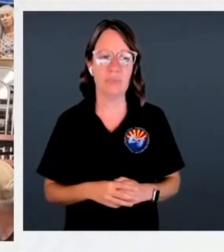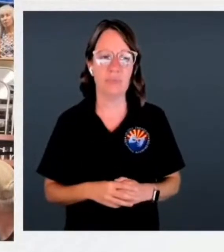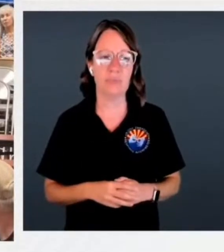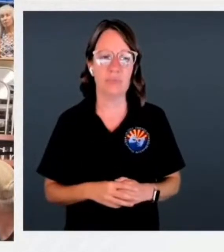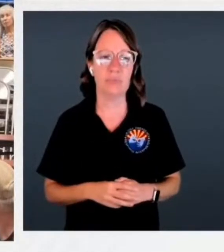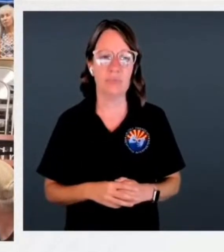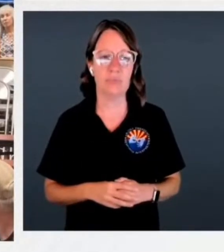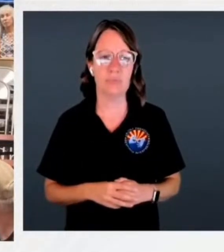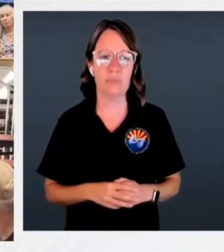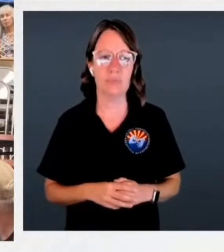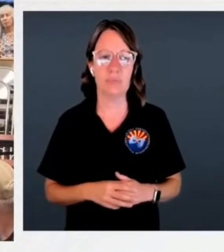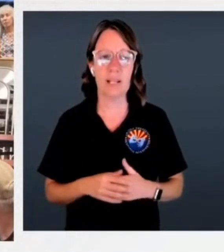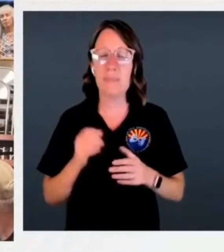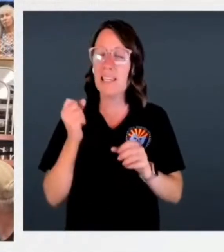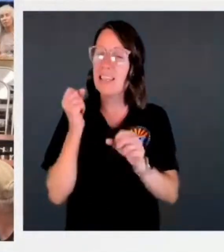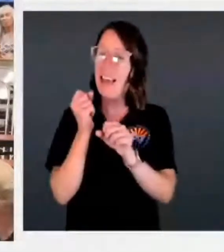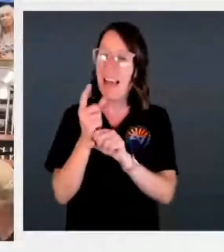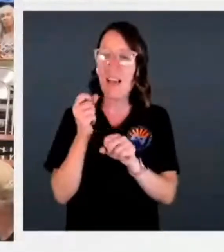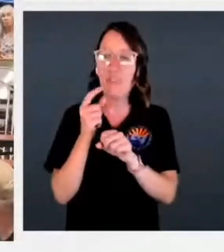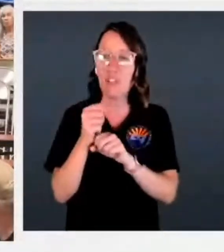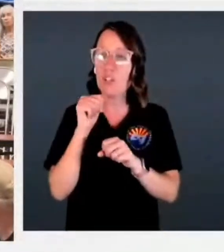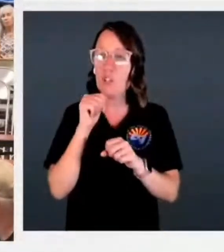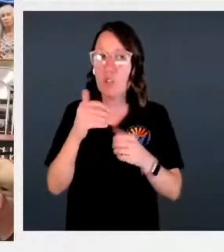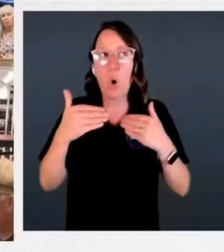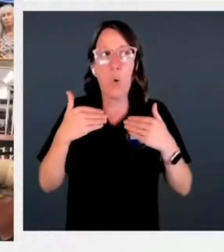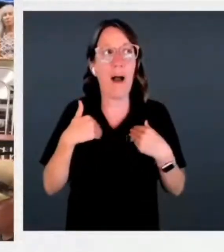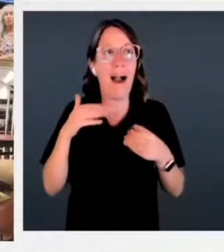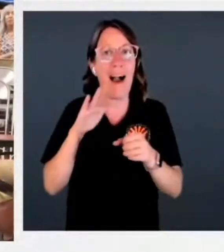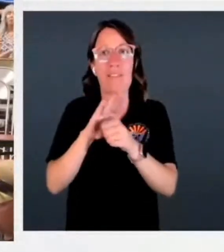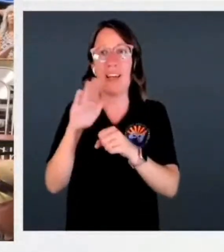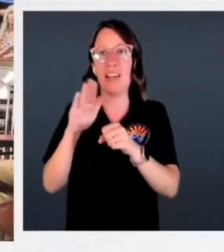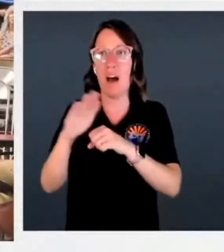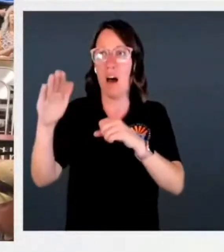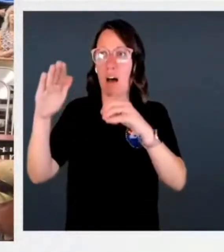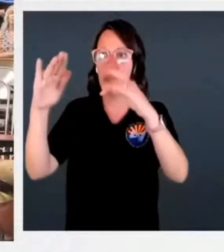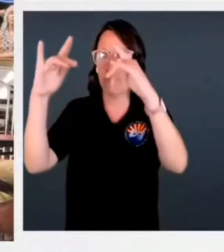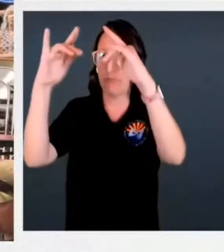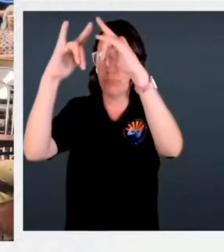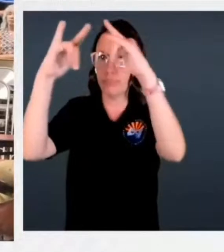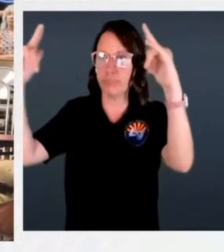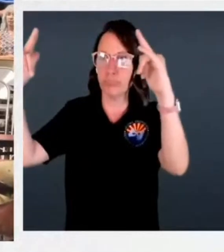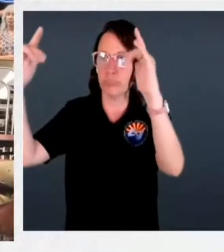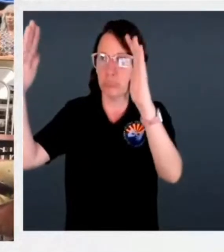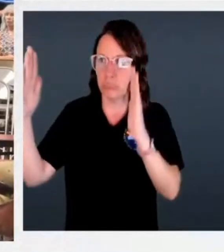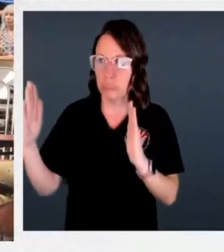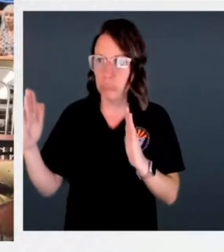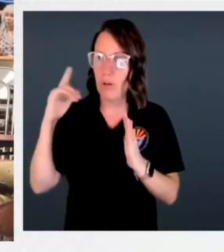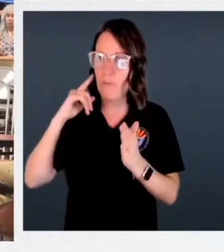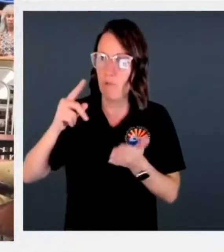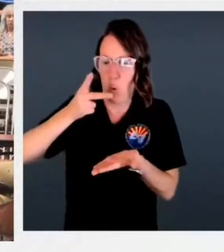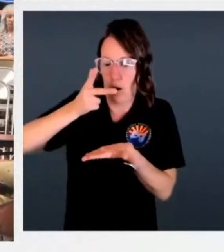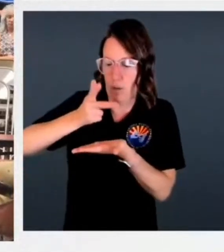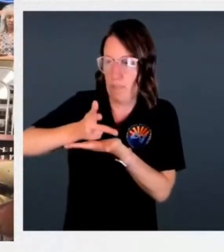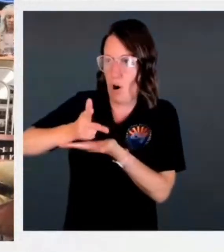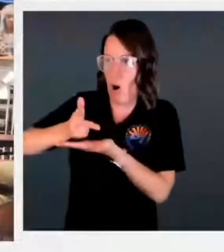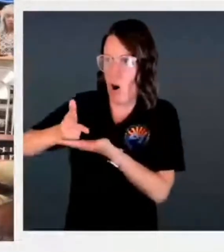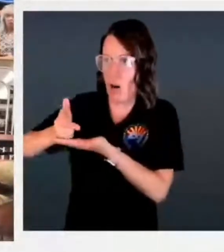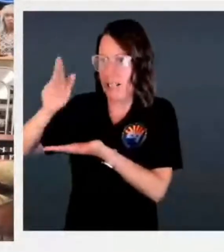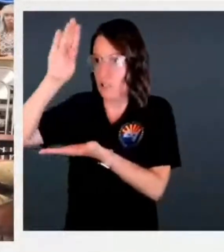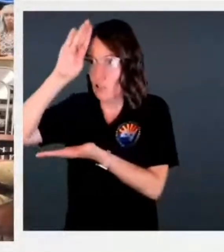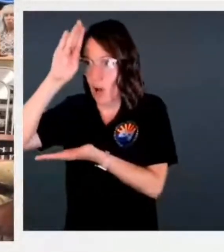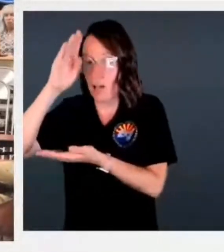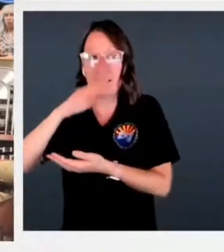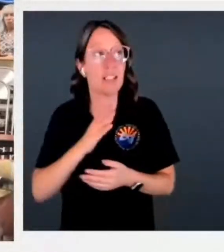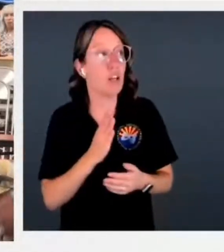housing units, or whatever they're called, that'll hold these tanker trucks. And then we have the risk of future fires. So I